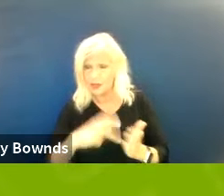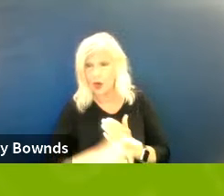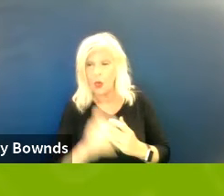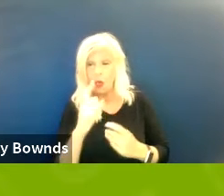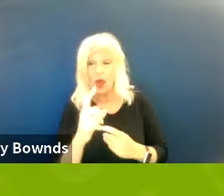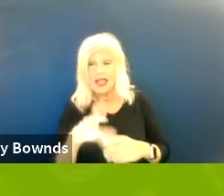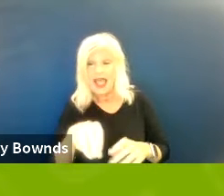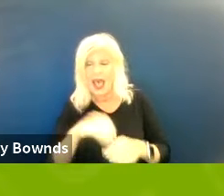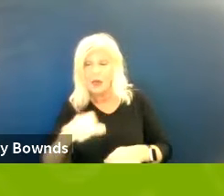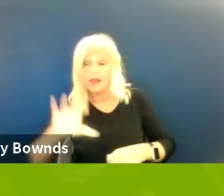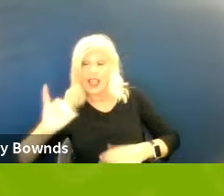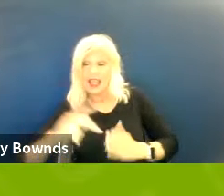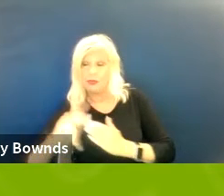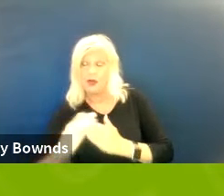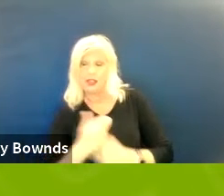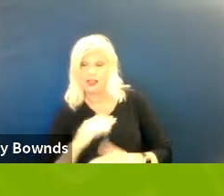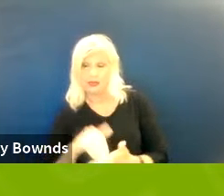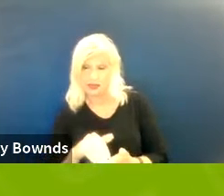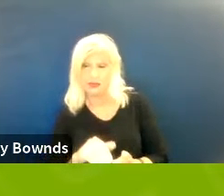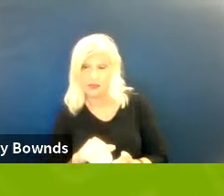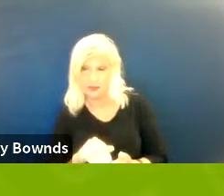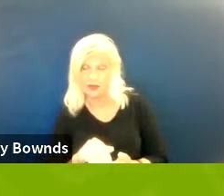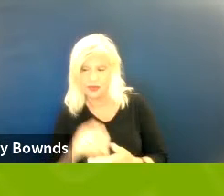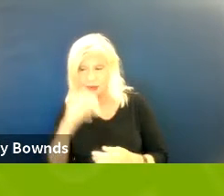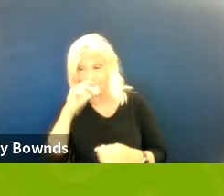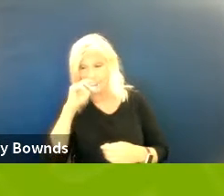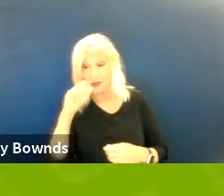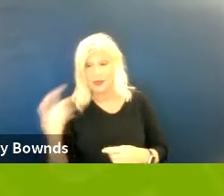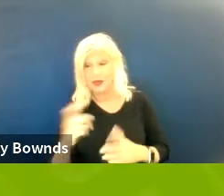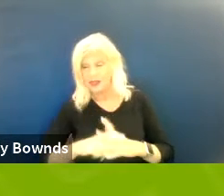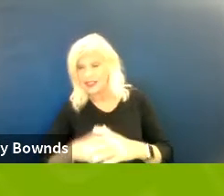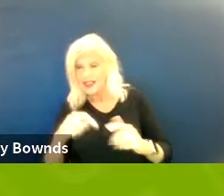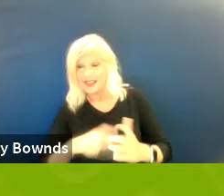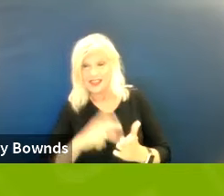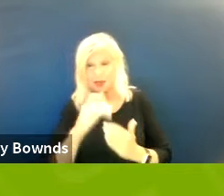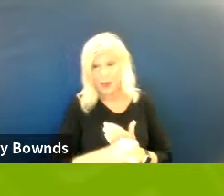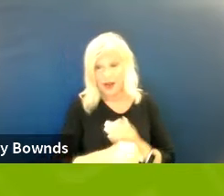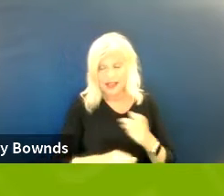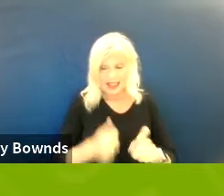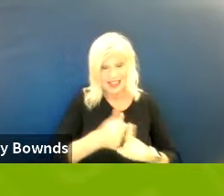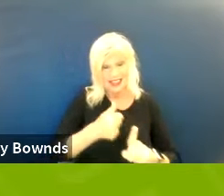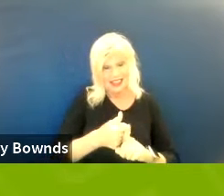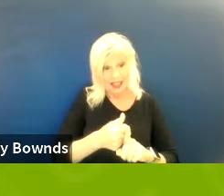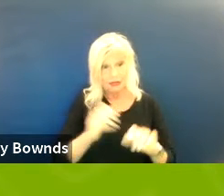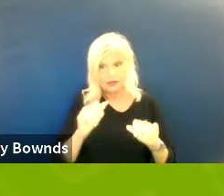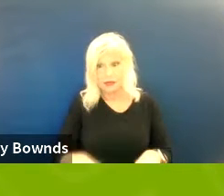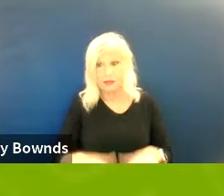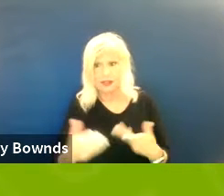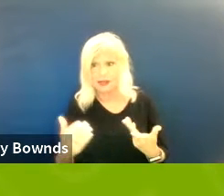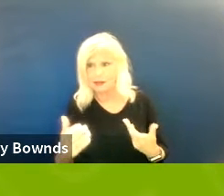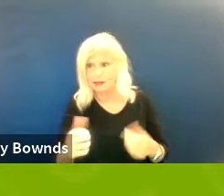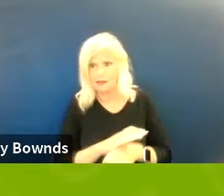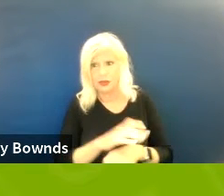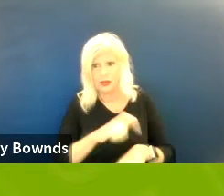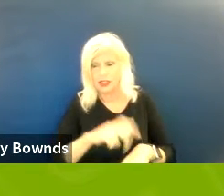the 8 projects in our center. We always talk like this project by itself could be like a NIDLR